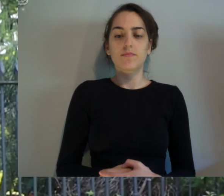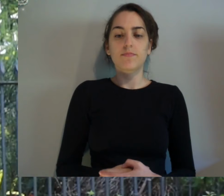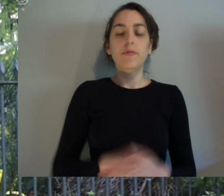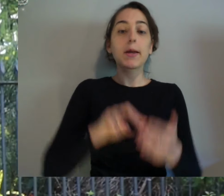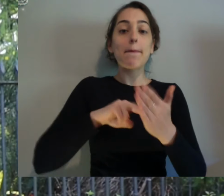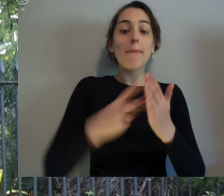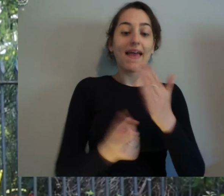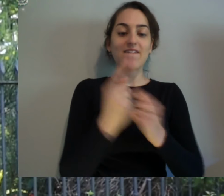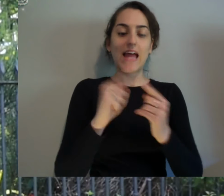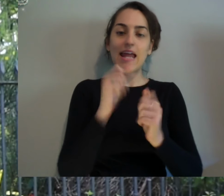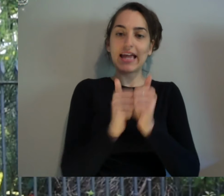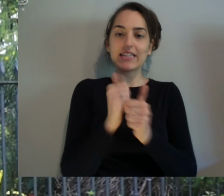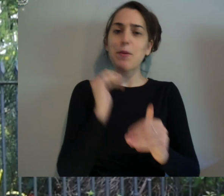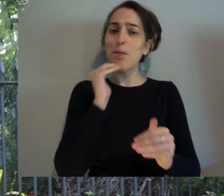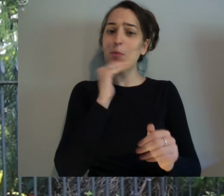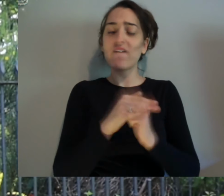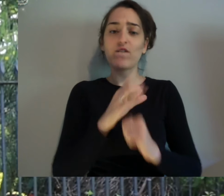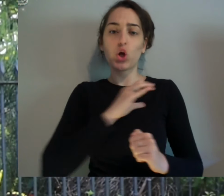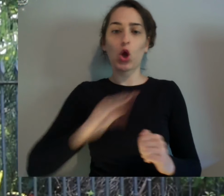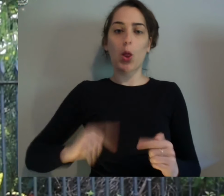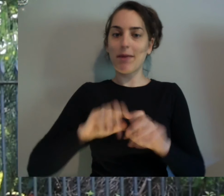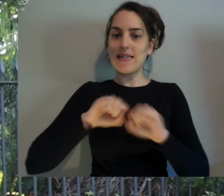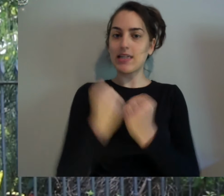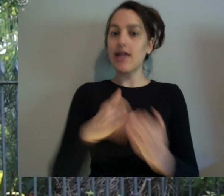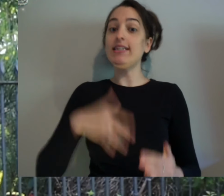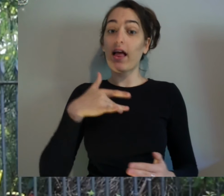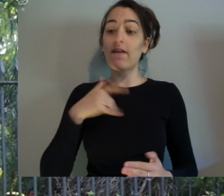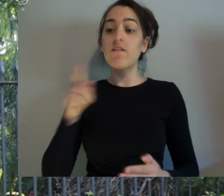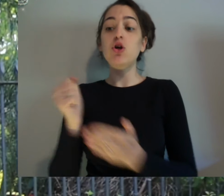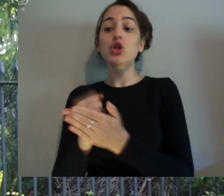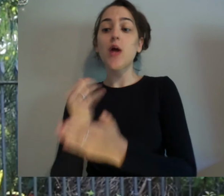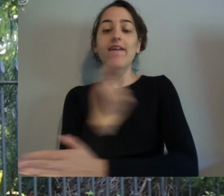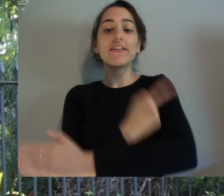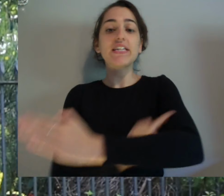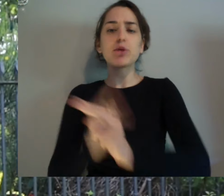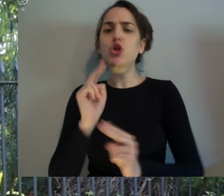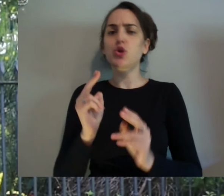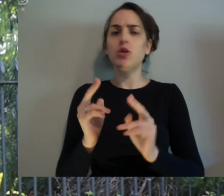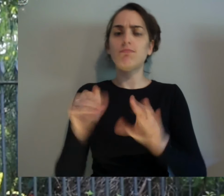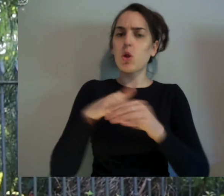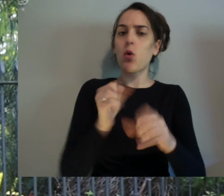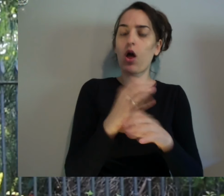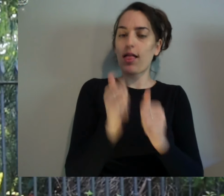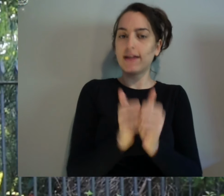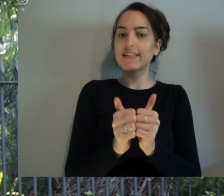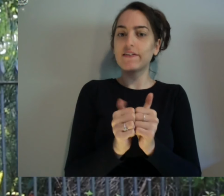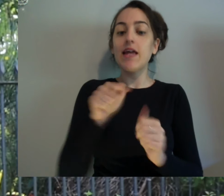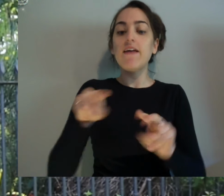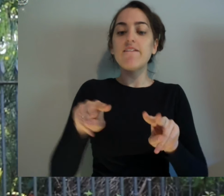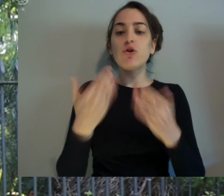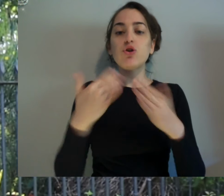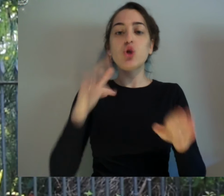Planning events and activities is the core of society and club life. Students with disabilities should be included at these activities. This video will take you